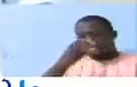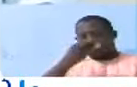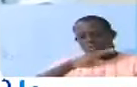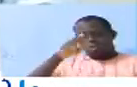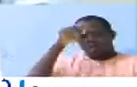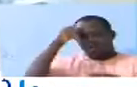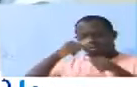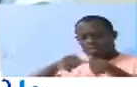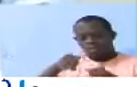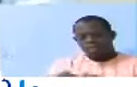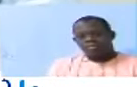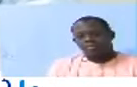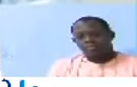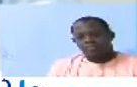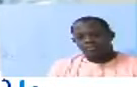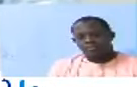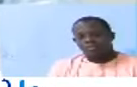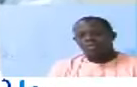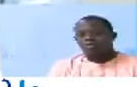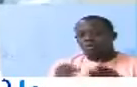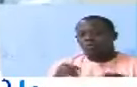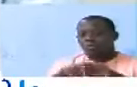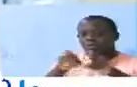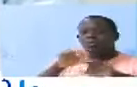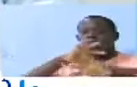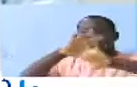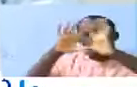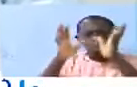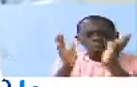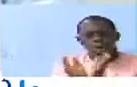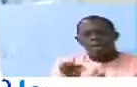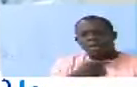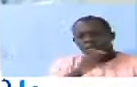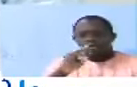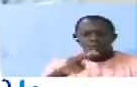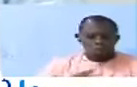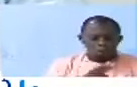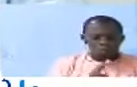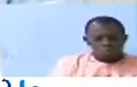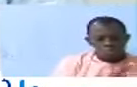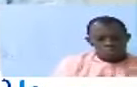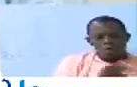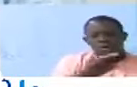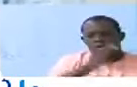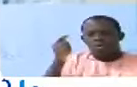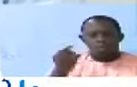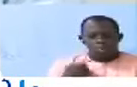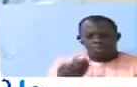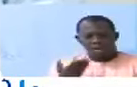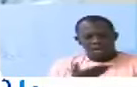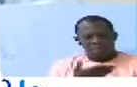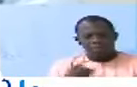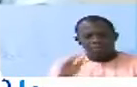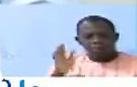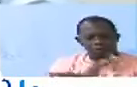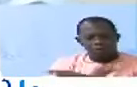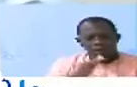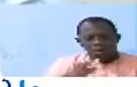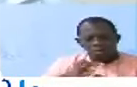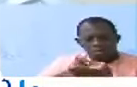these injuries you people sustained, were you given access to medical treatment?